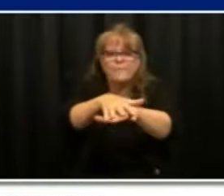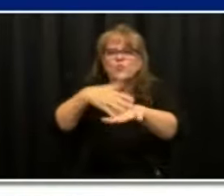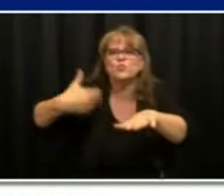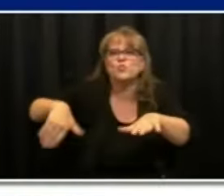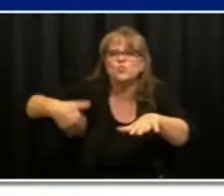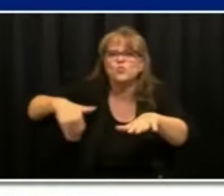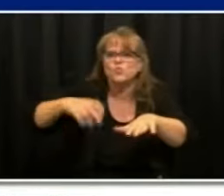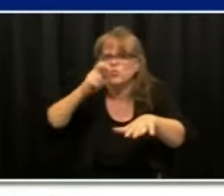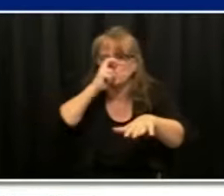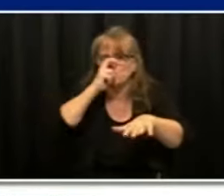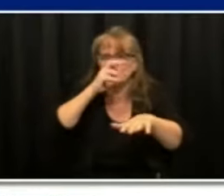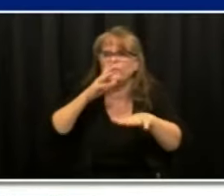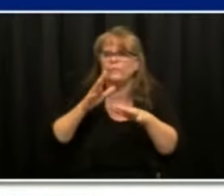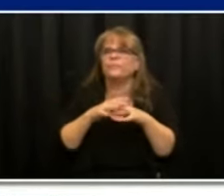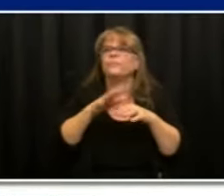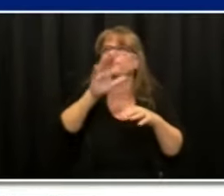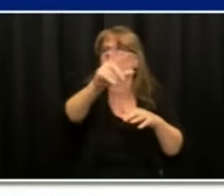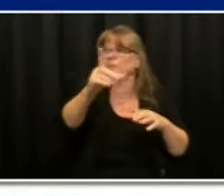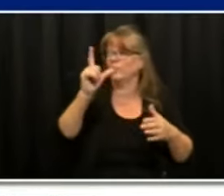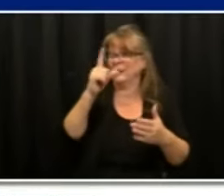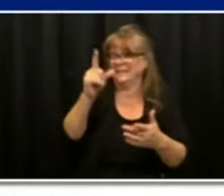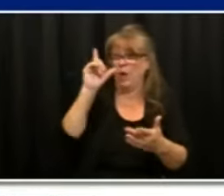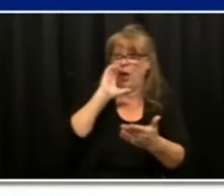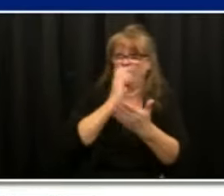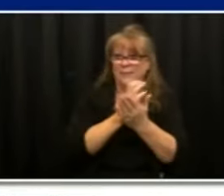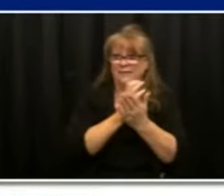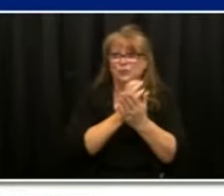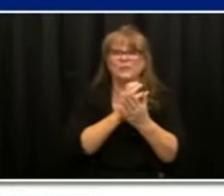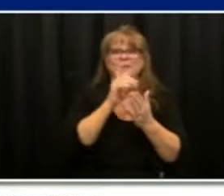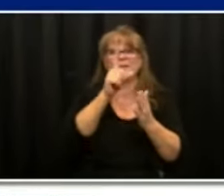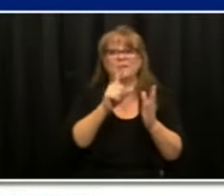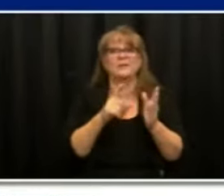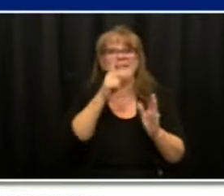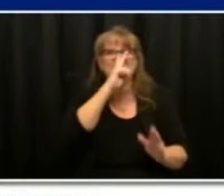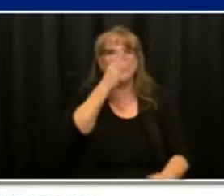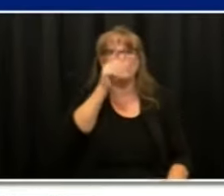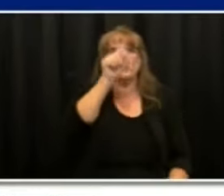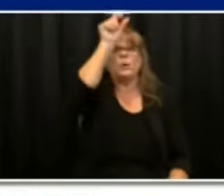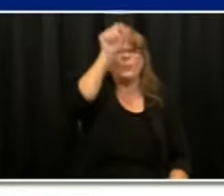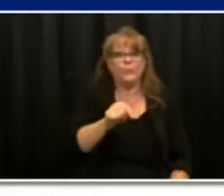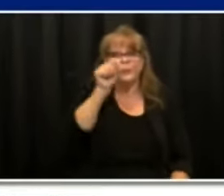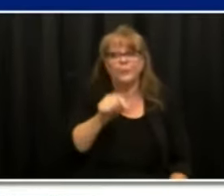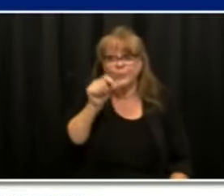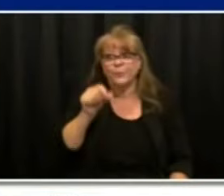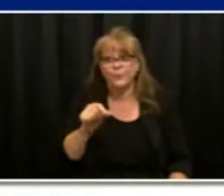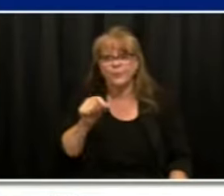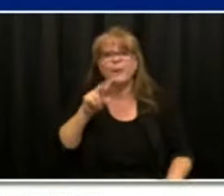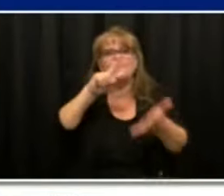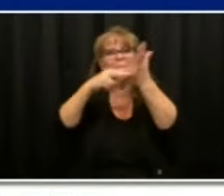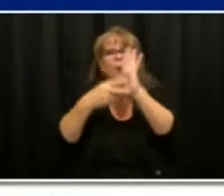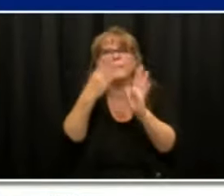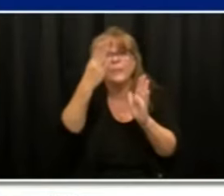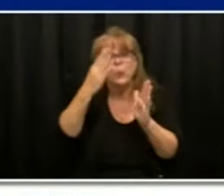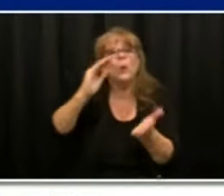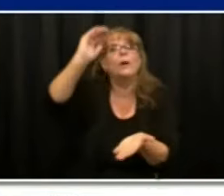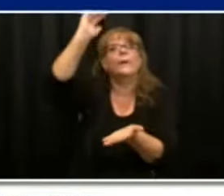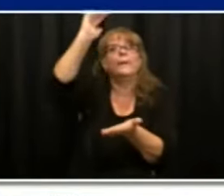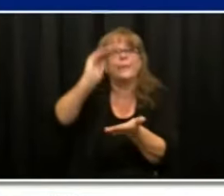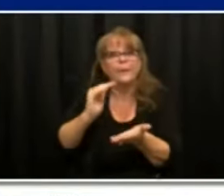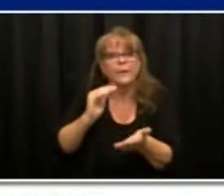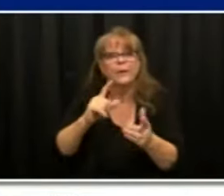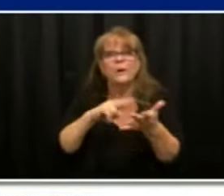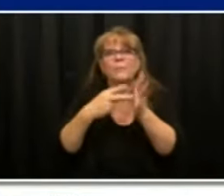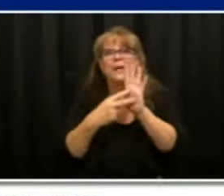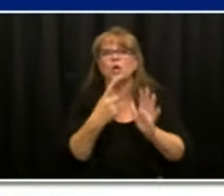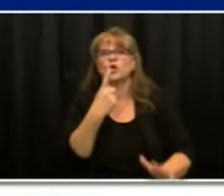in blue are those where we have seen a week-over-week decrease in hospitalizations, and the weeks shown in red are weeks where we saw a week-over-week